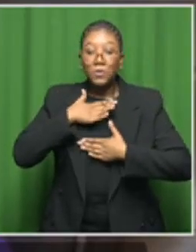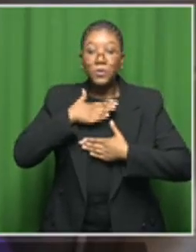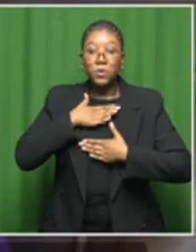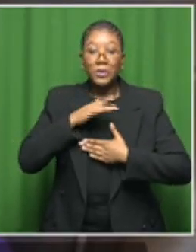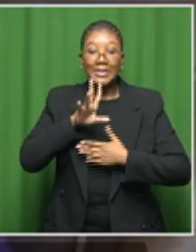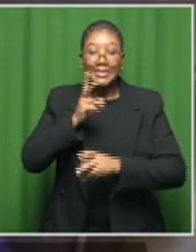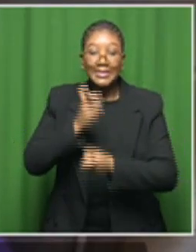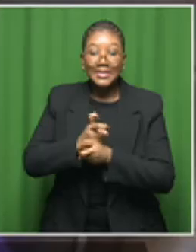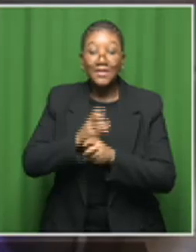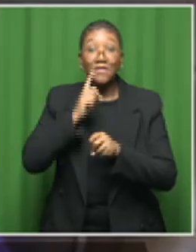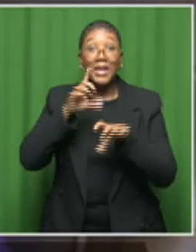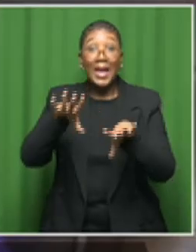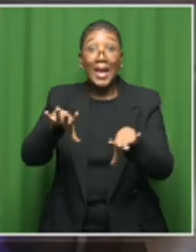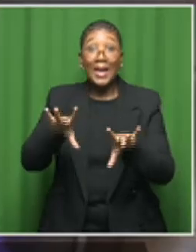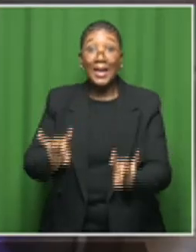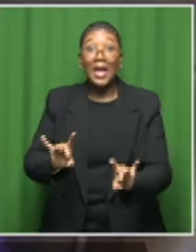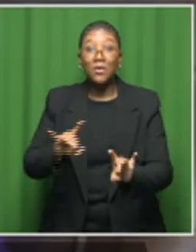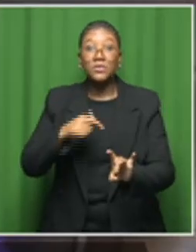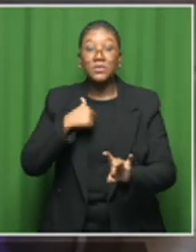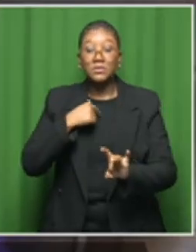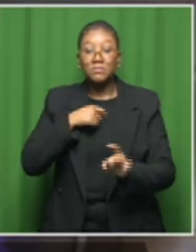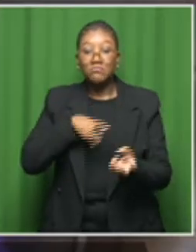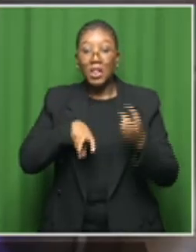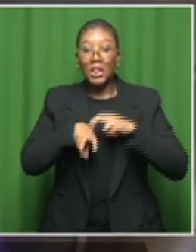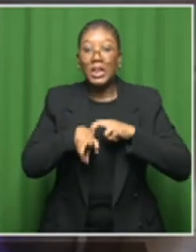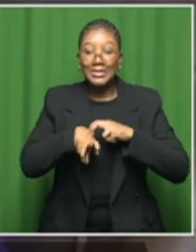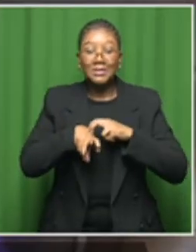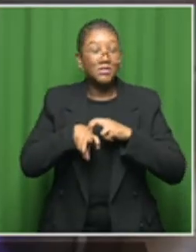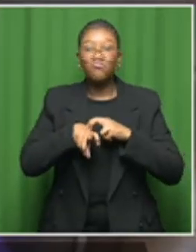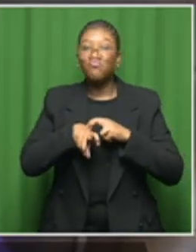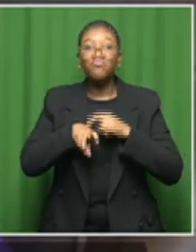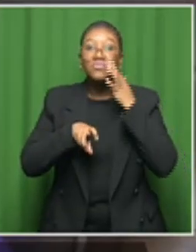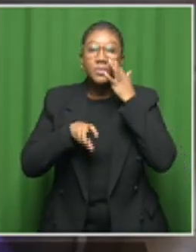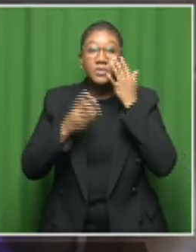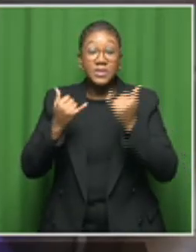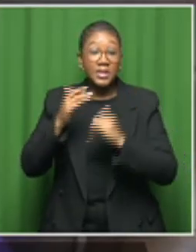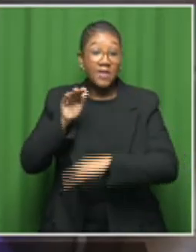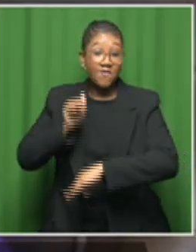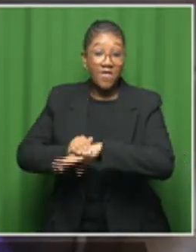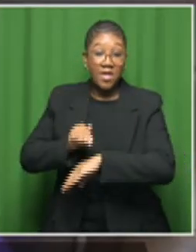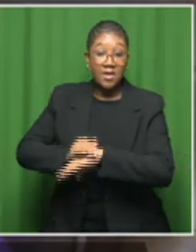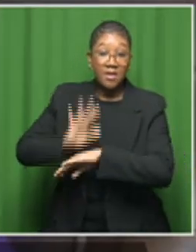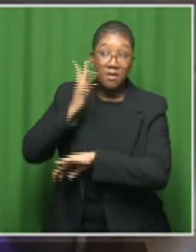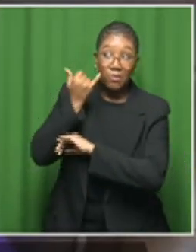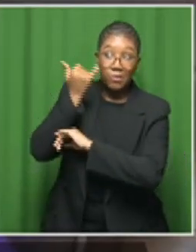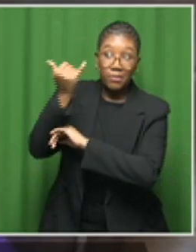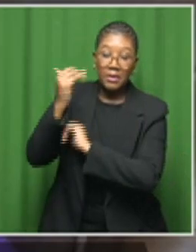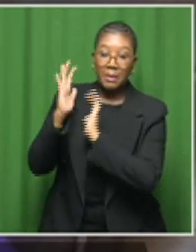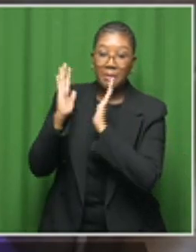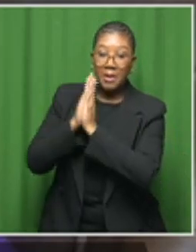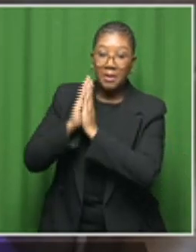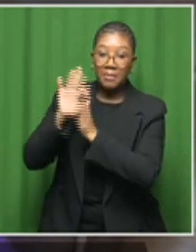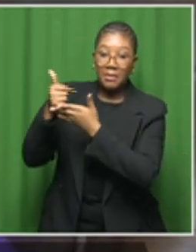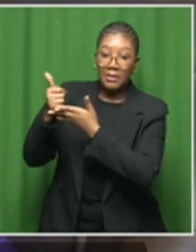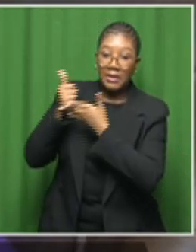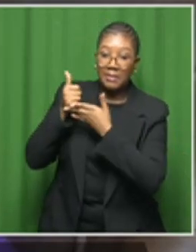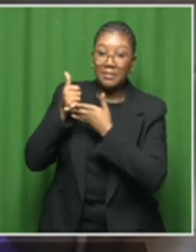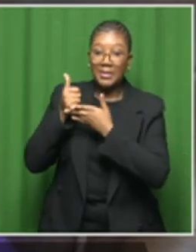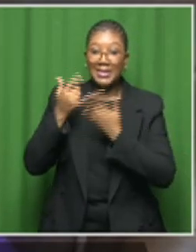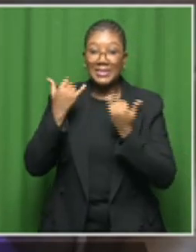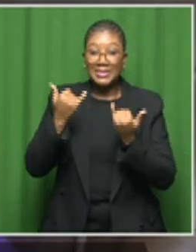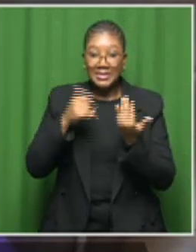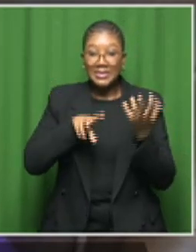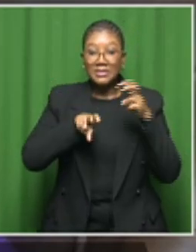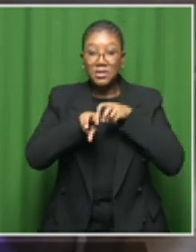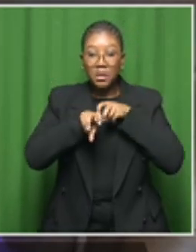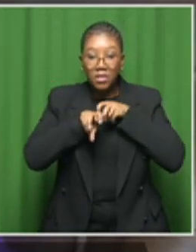And I called a friend of mine to rush me to hospital because at that point, I honestly felt like my soul was about to leave my body.